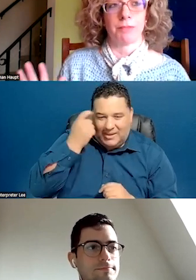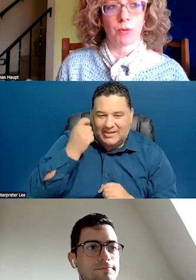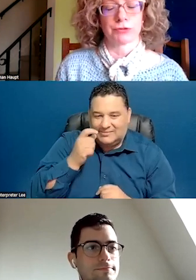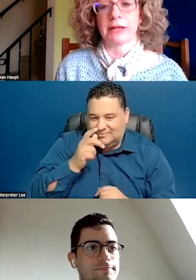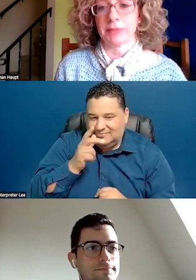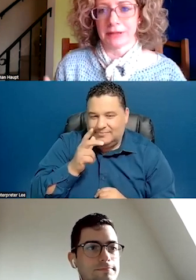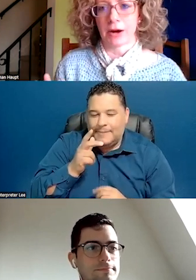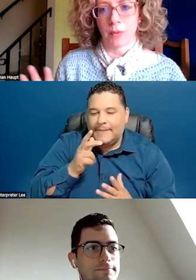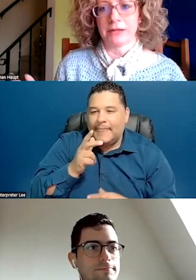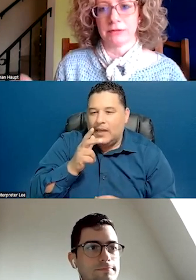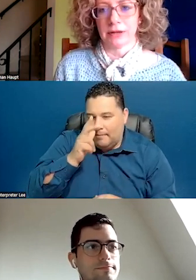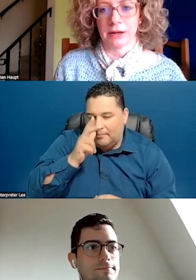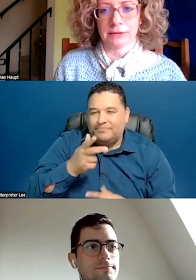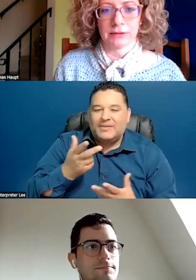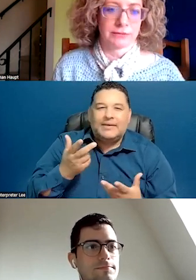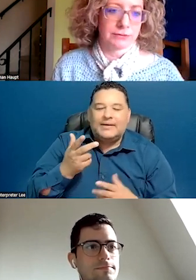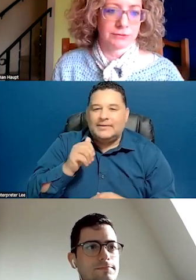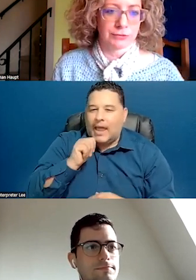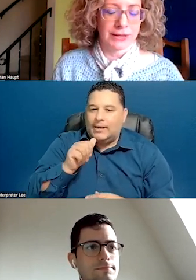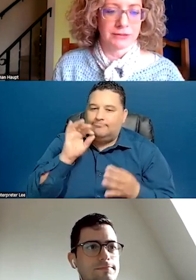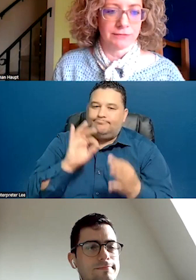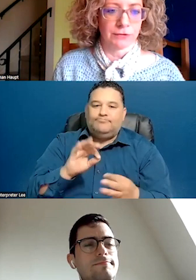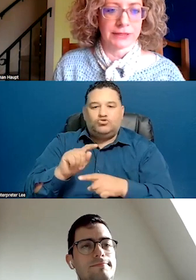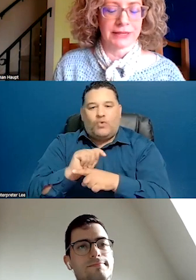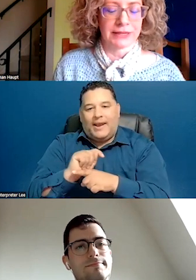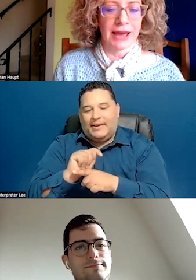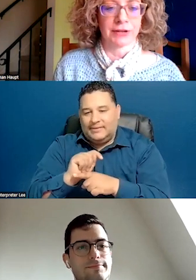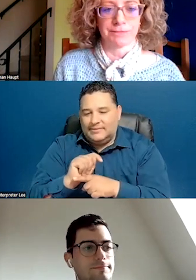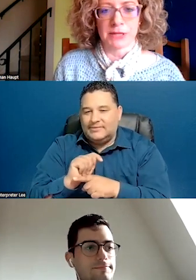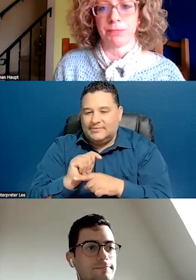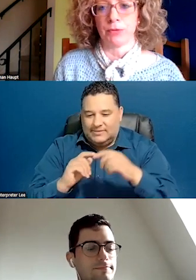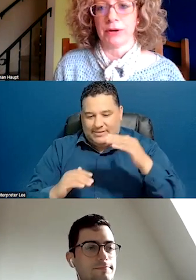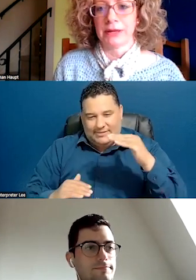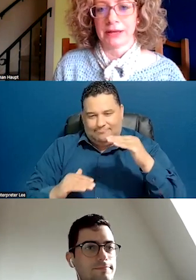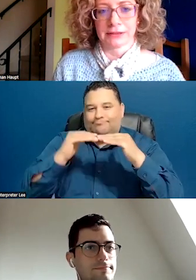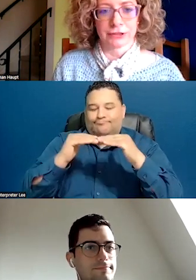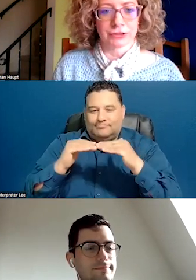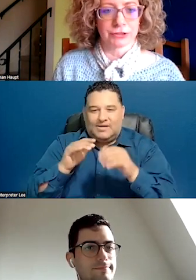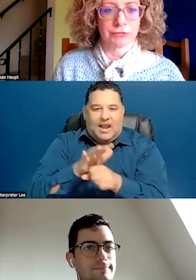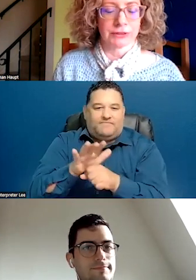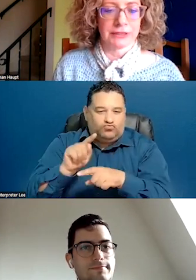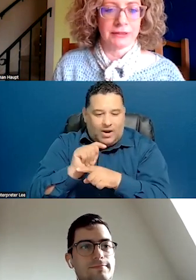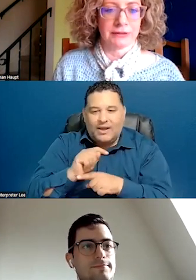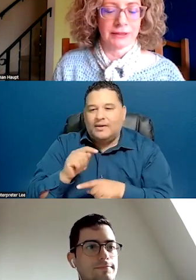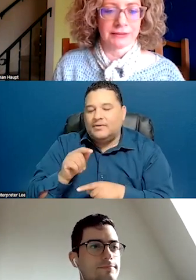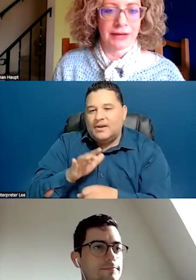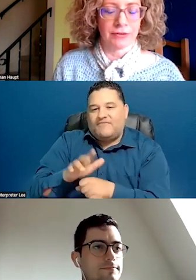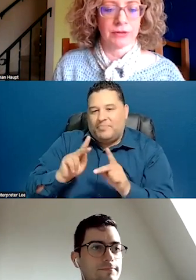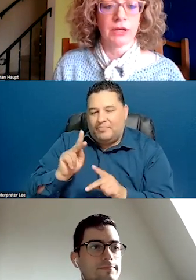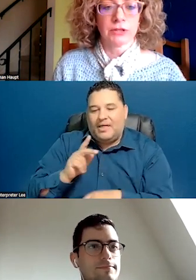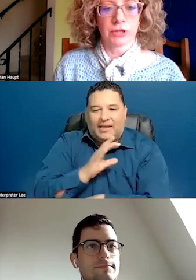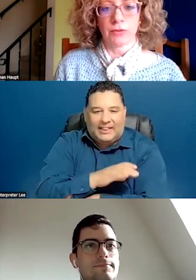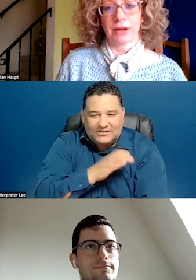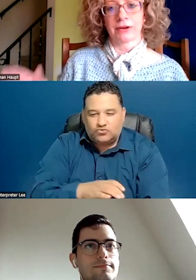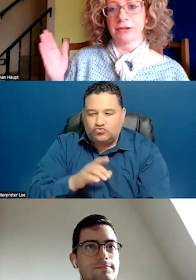don't want to call it poor training, but not quite trained fully and have enough people and clinicians to really nail it